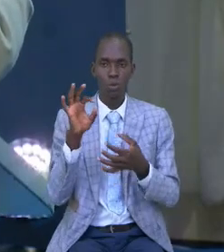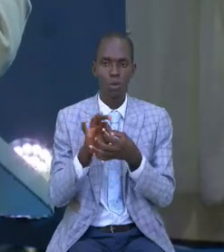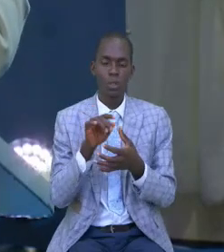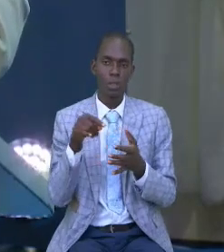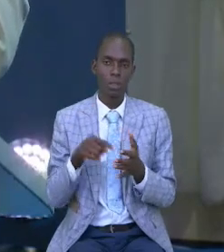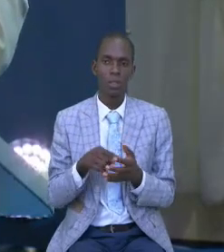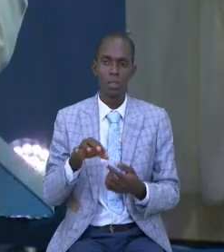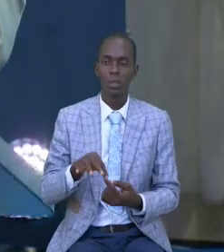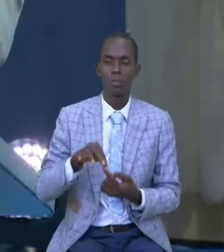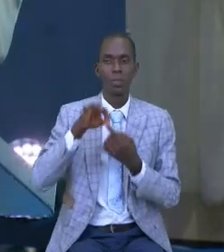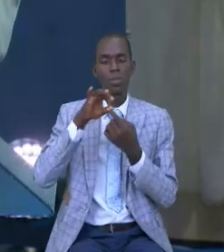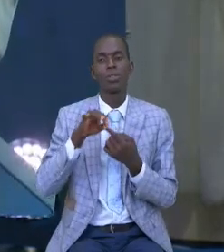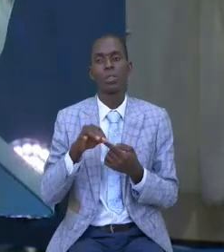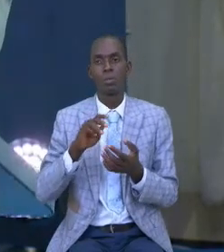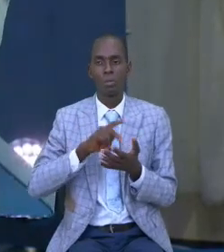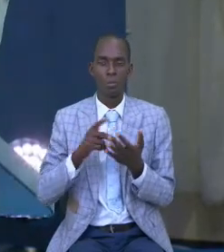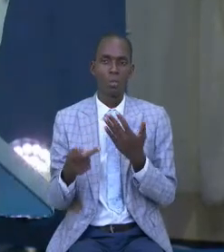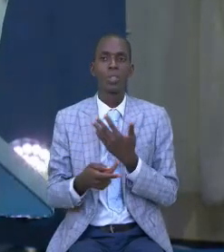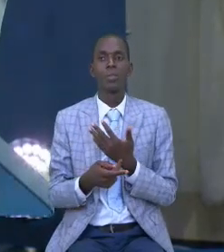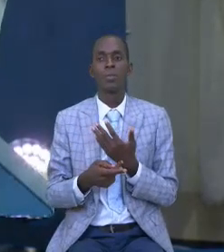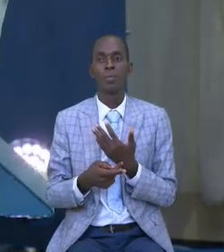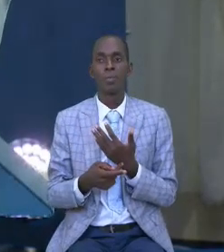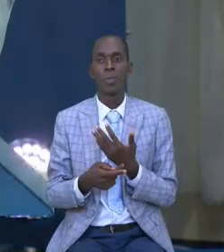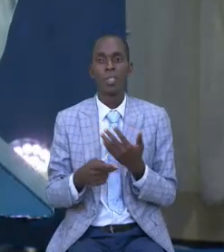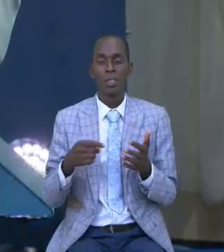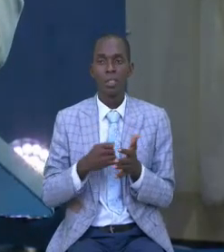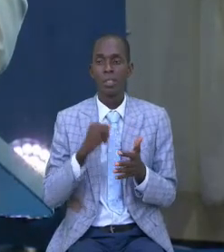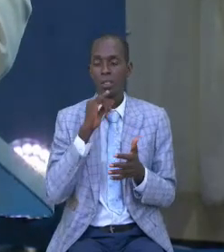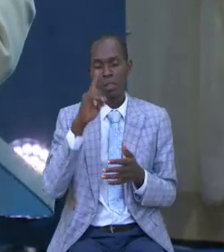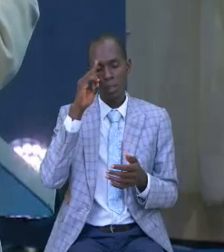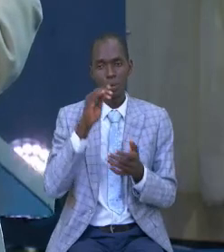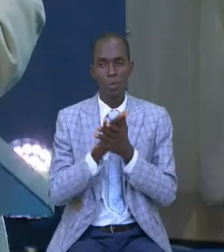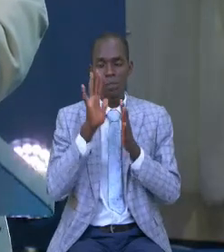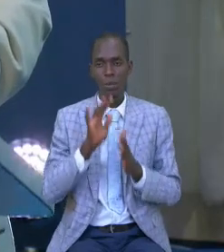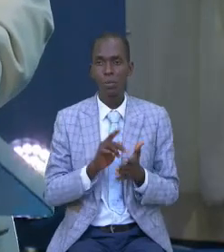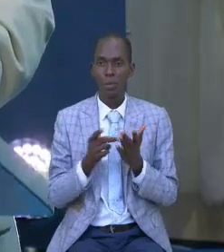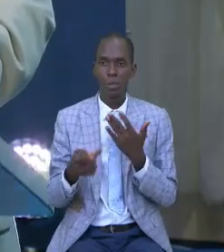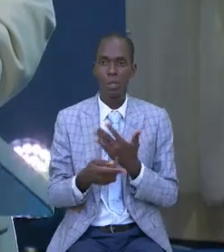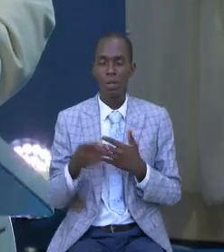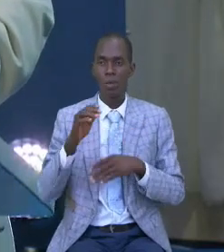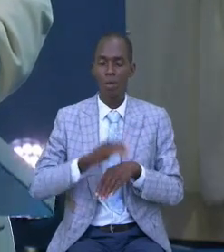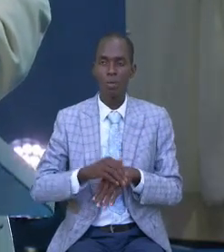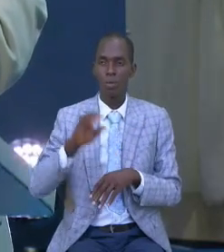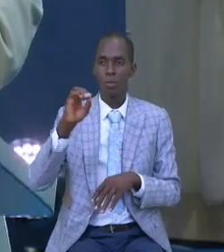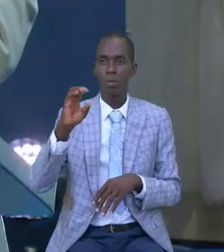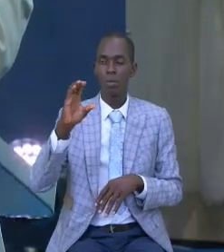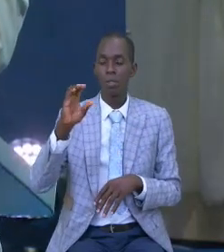banquet. Mena Believers Banquet on Sunday, 9th